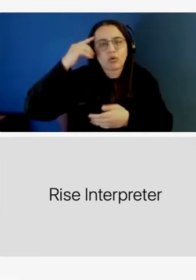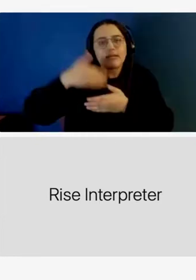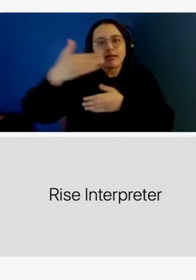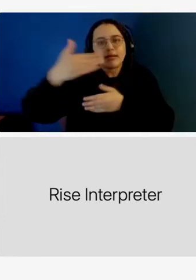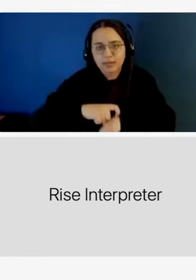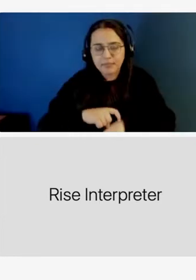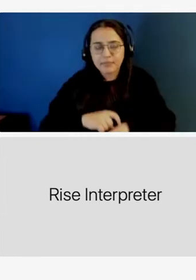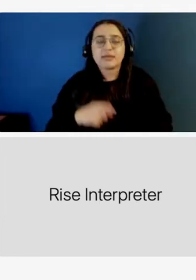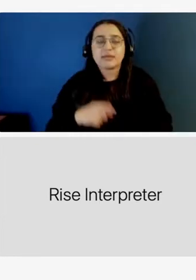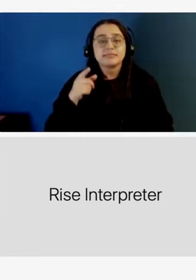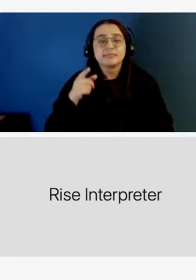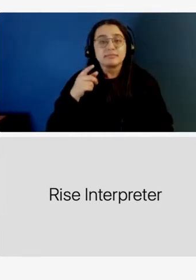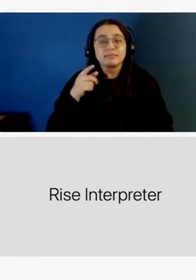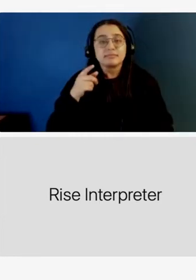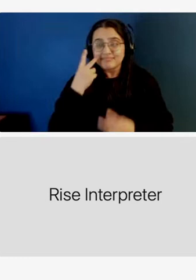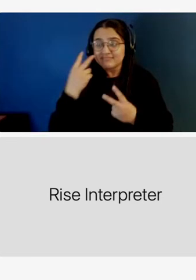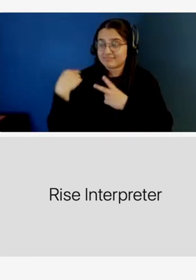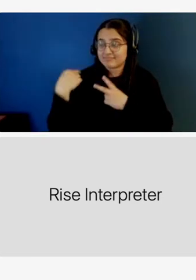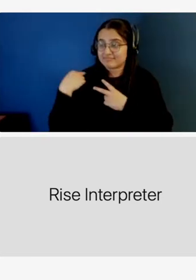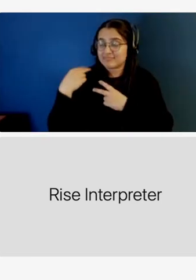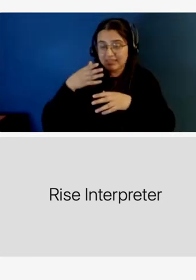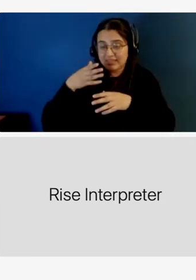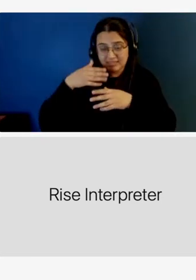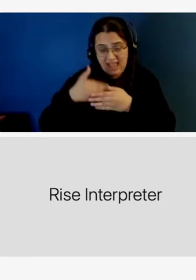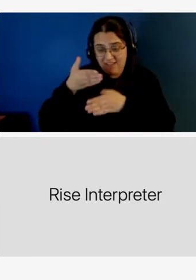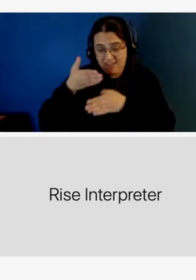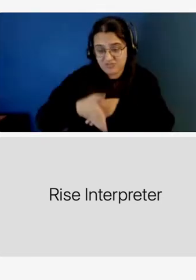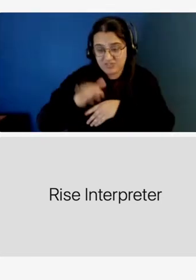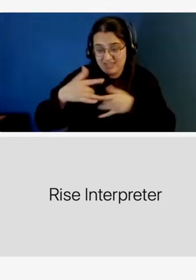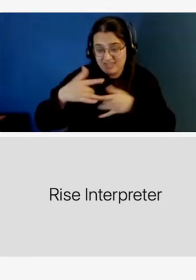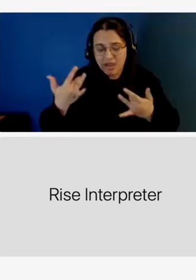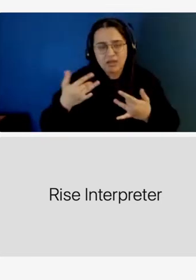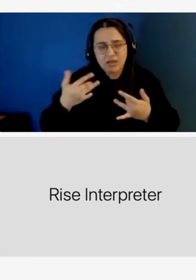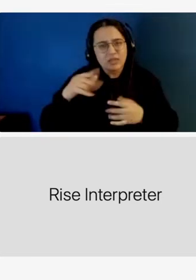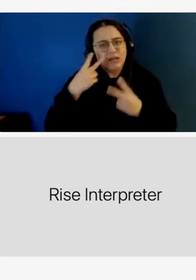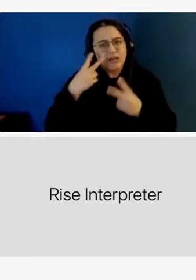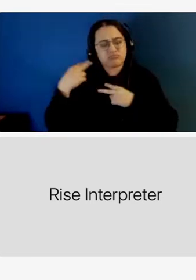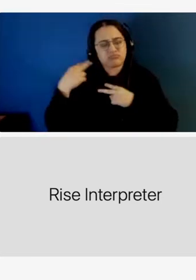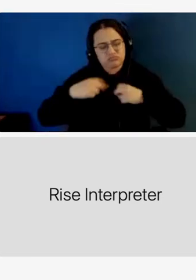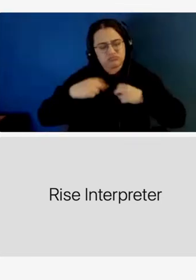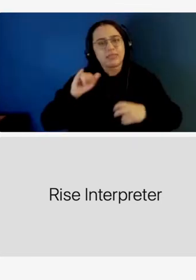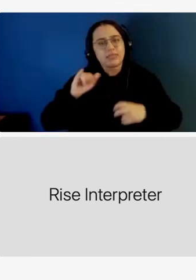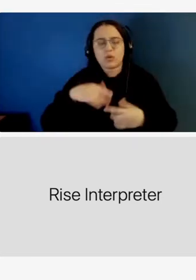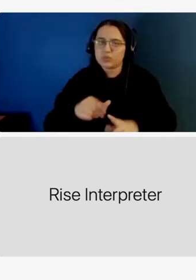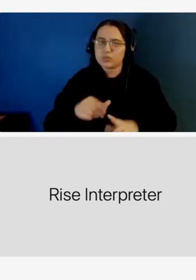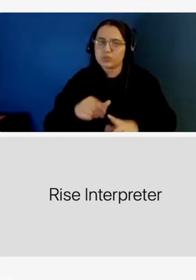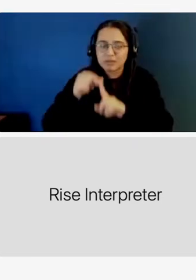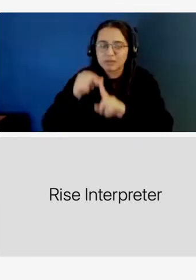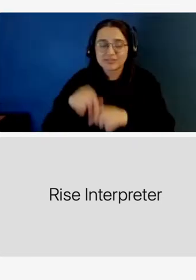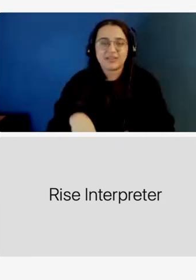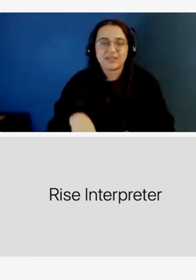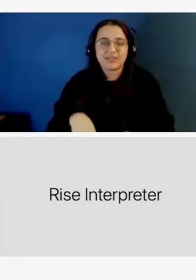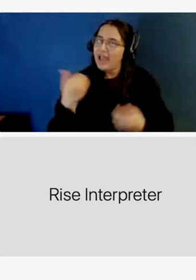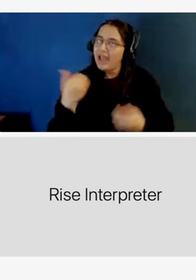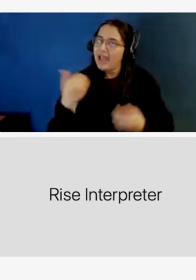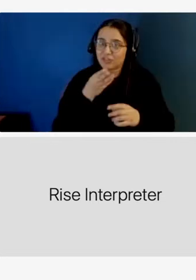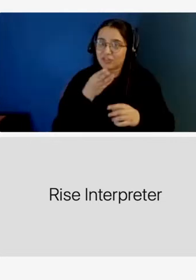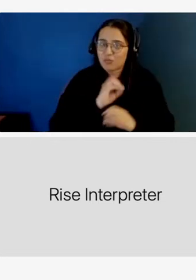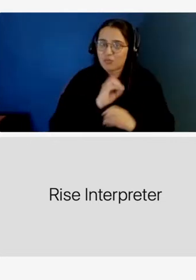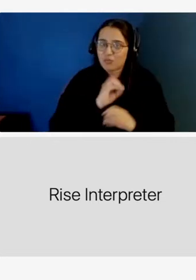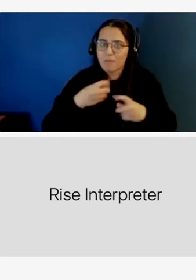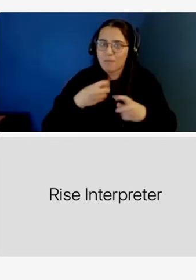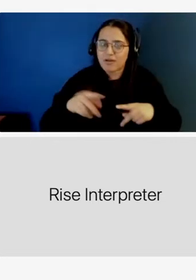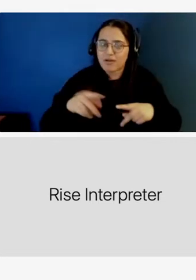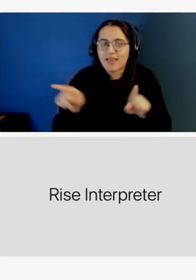special. There's a saying, there ain't no party like a GT party, and he's a big part of that. Nothing makes